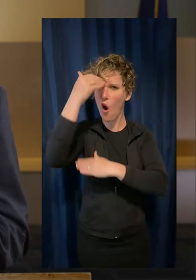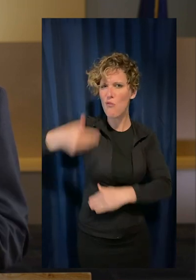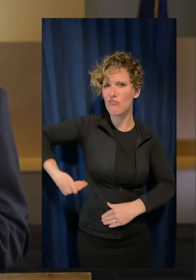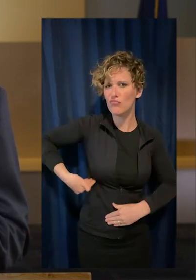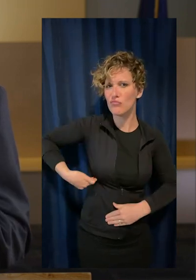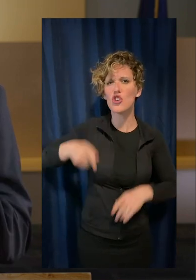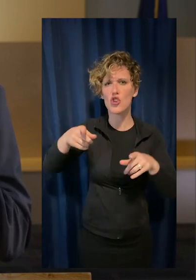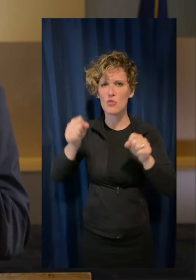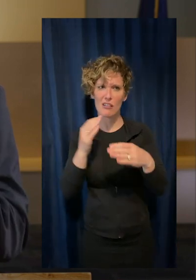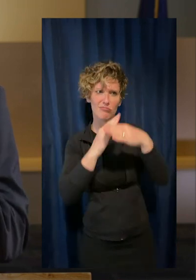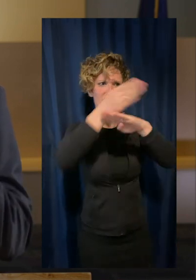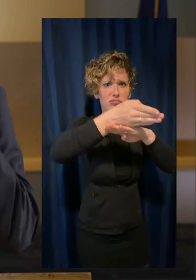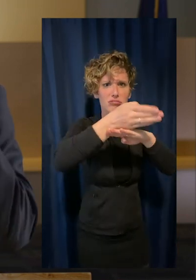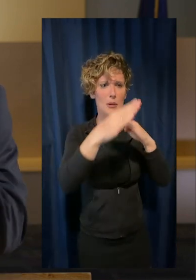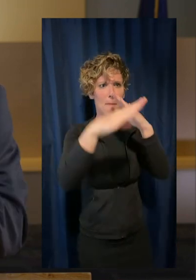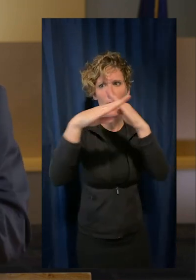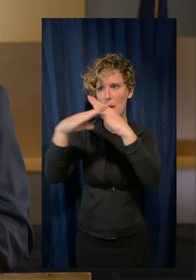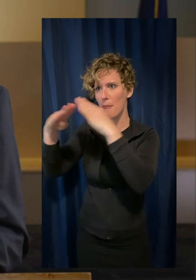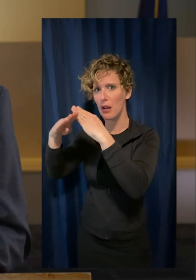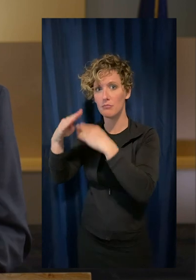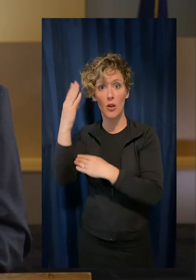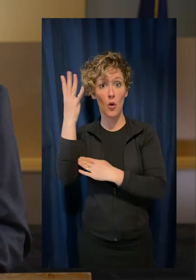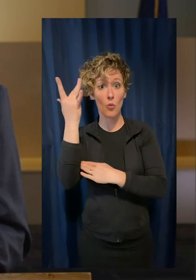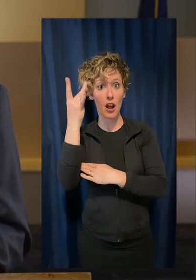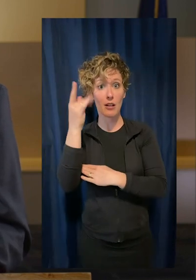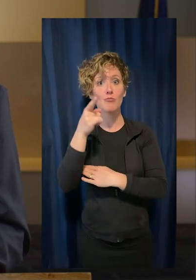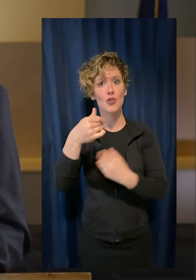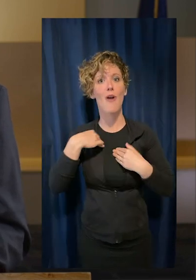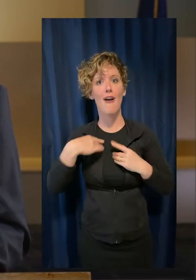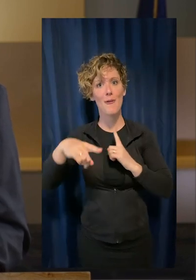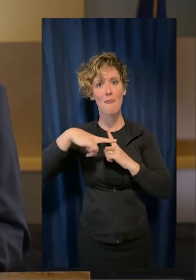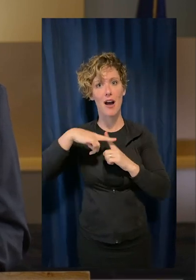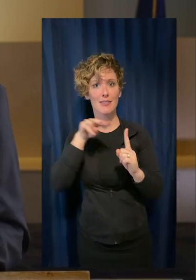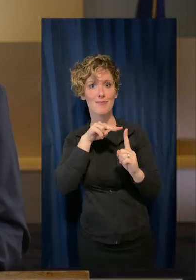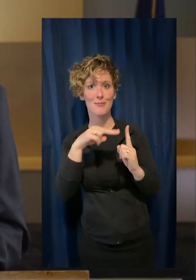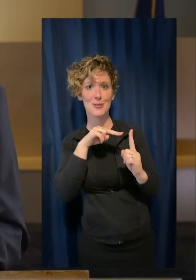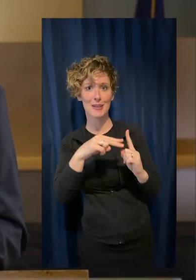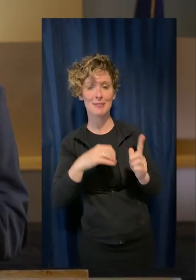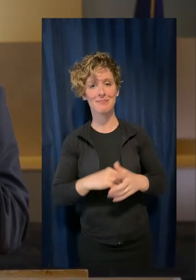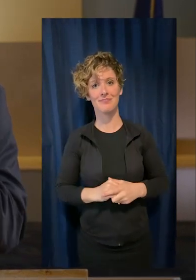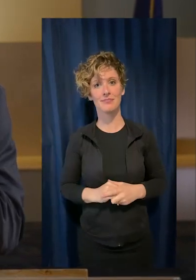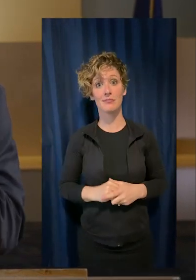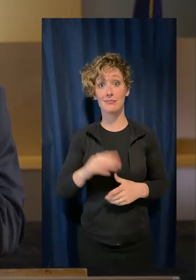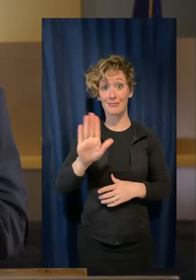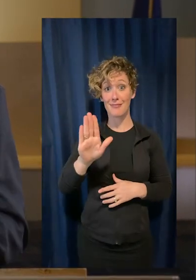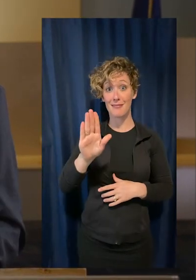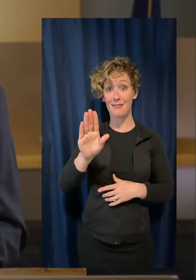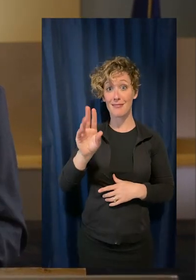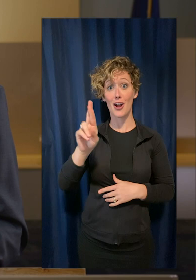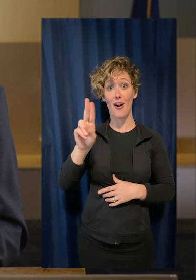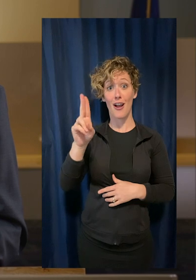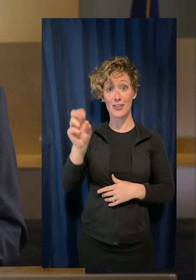a perspective that will make you unstoppable. Joe Redington, class of 2020, you are